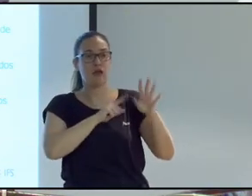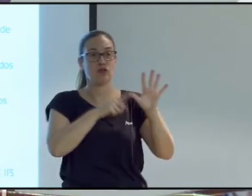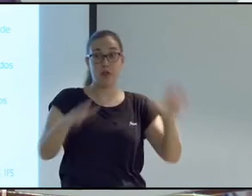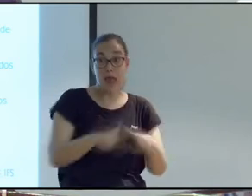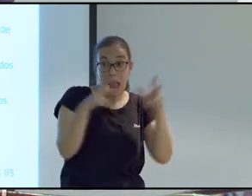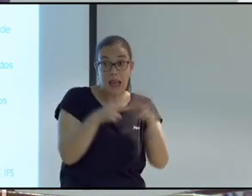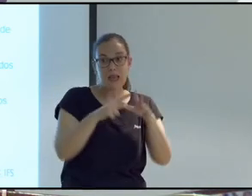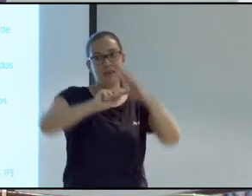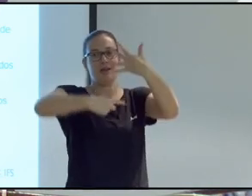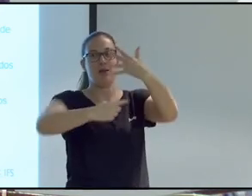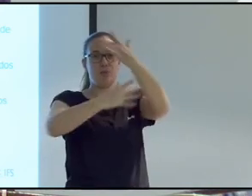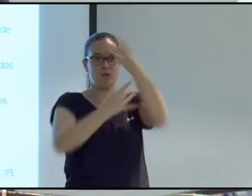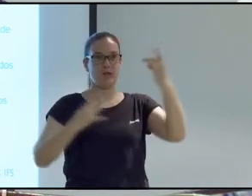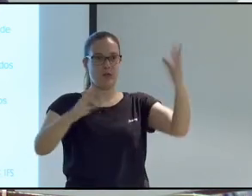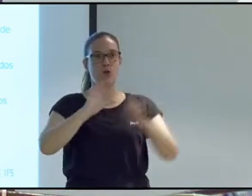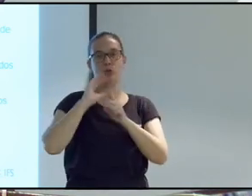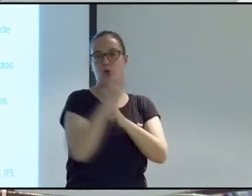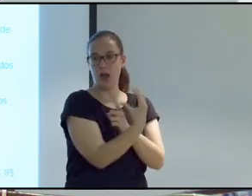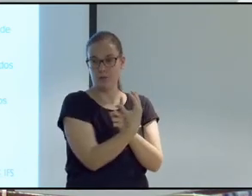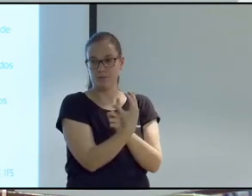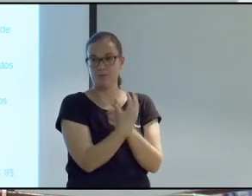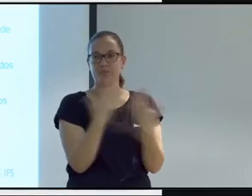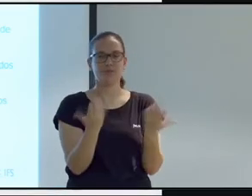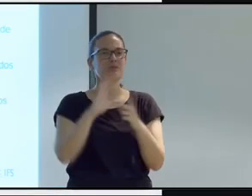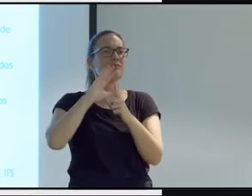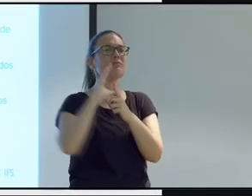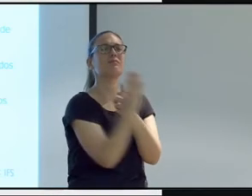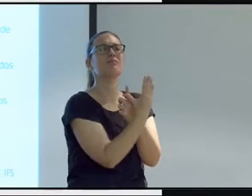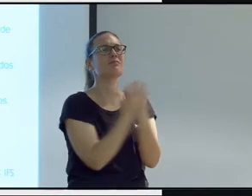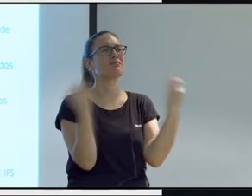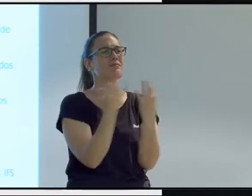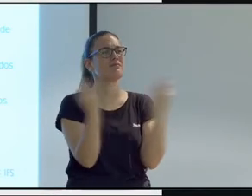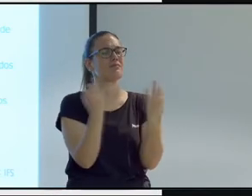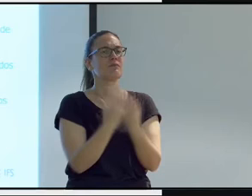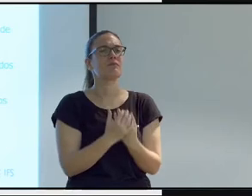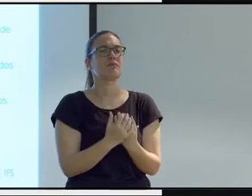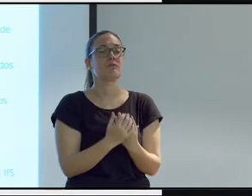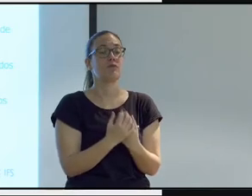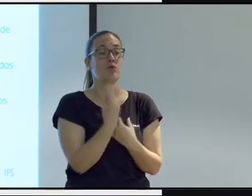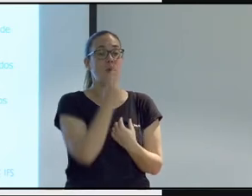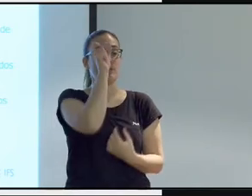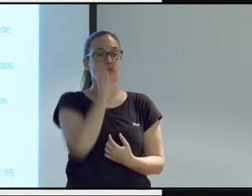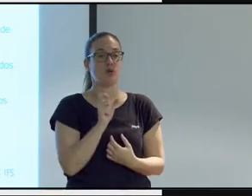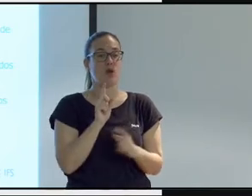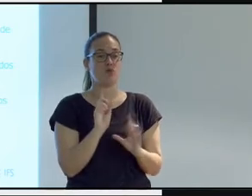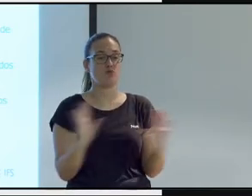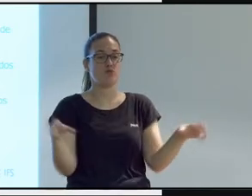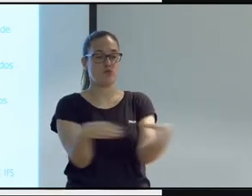ethical and social dimensions, and this brings us to the cultural dimension. So what do we find here? We find